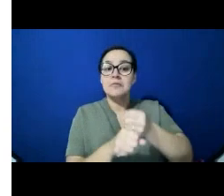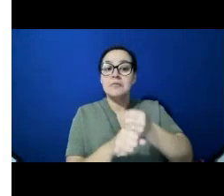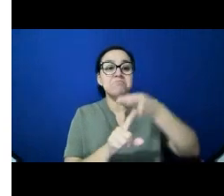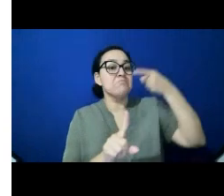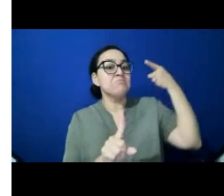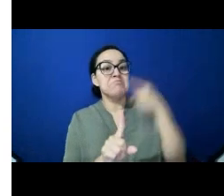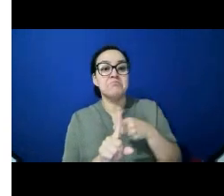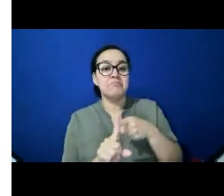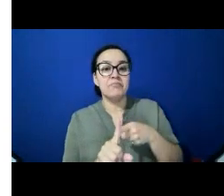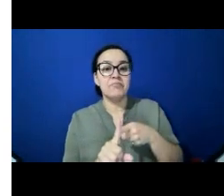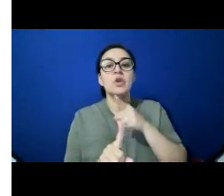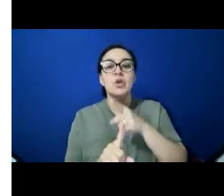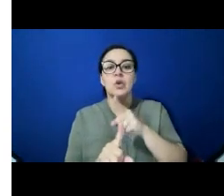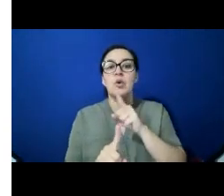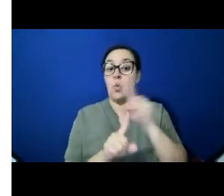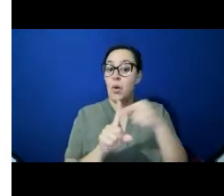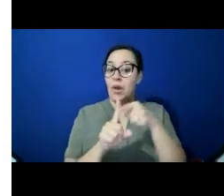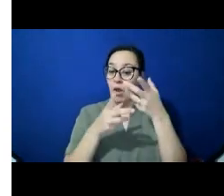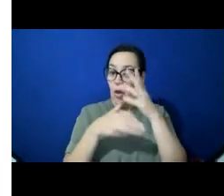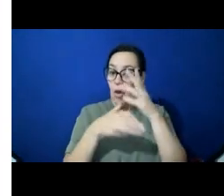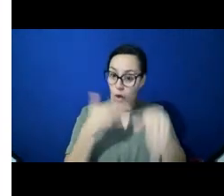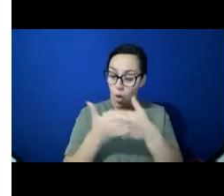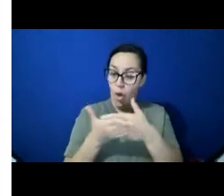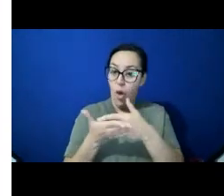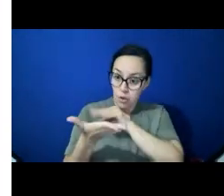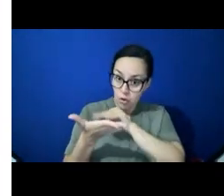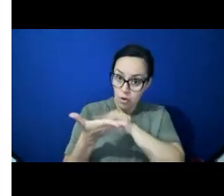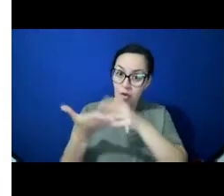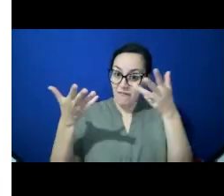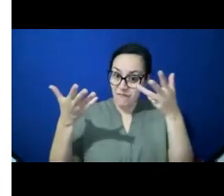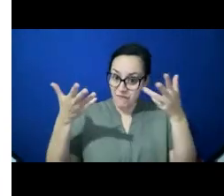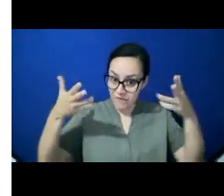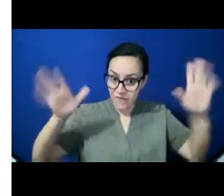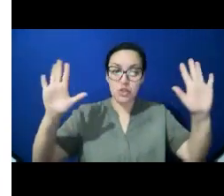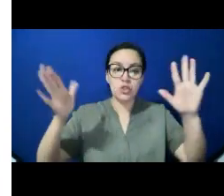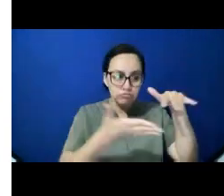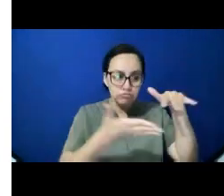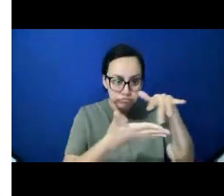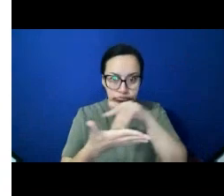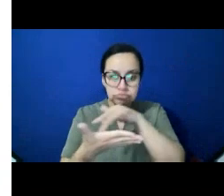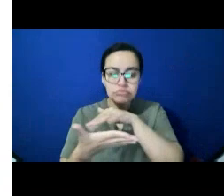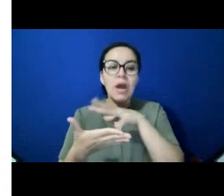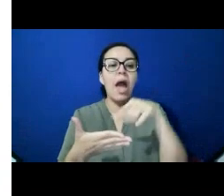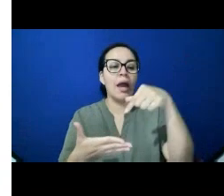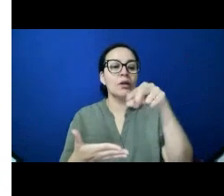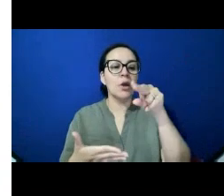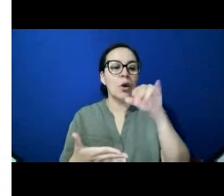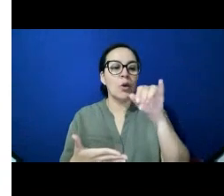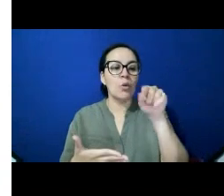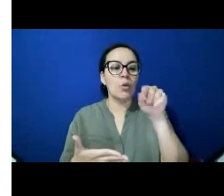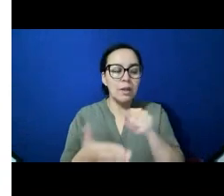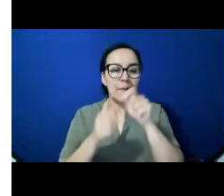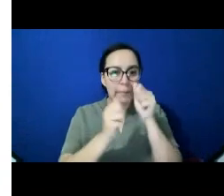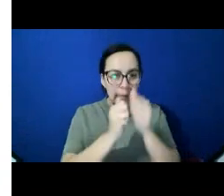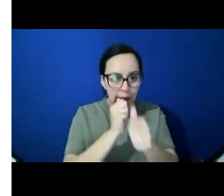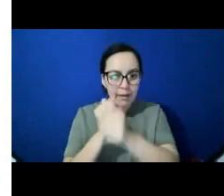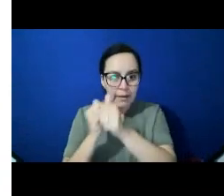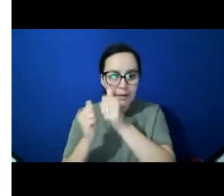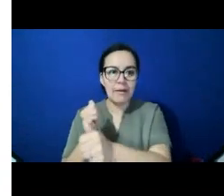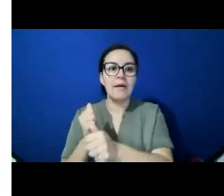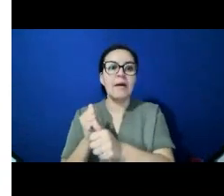going to have documento cuando usted termine y a termine todos document when you're estos done and when pequeños you are quizzes, have usted completed va all of the a quizzes, lograr